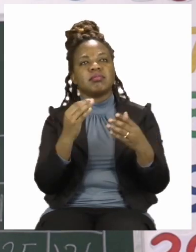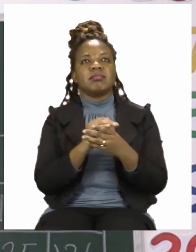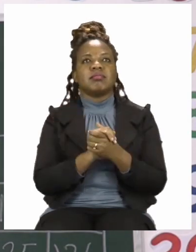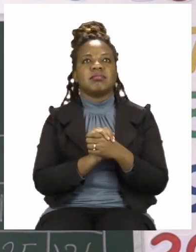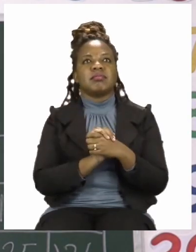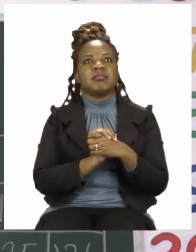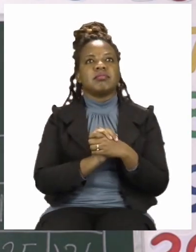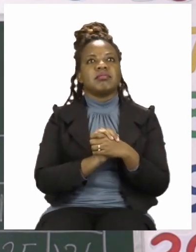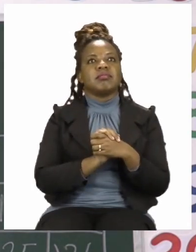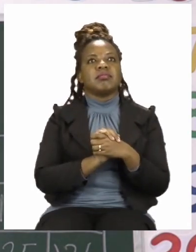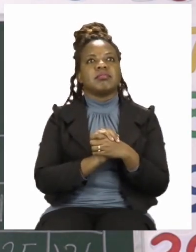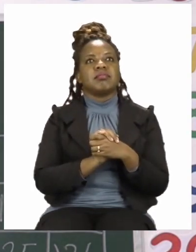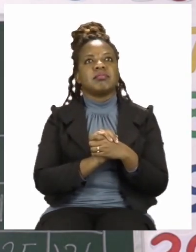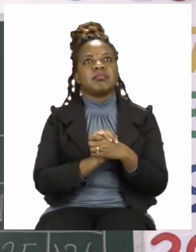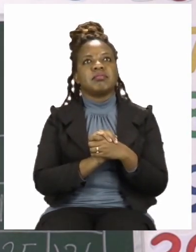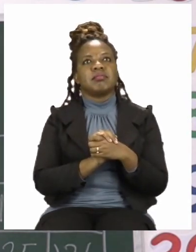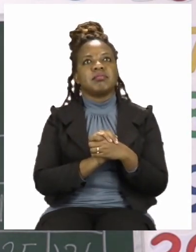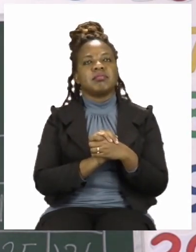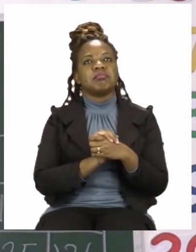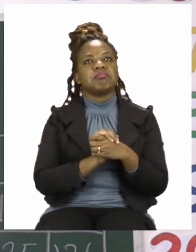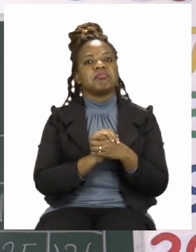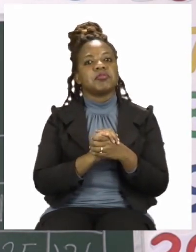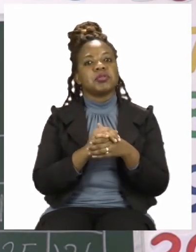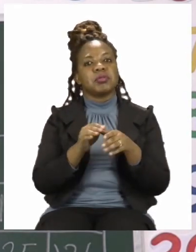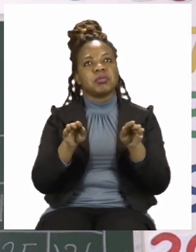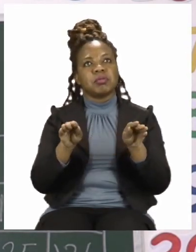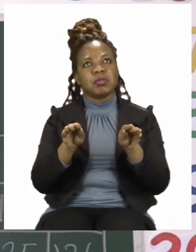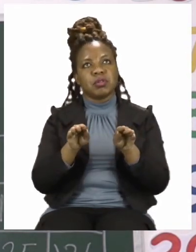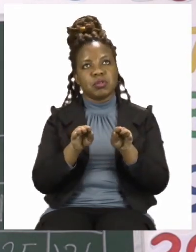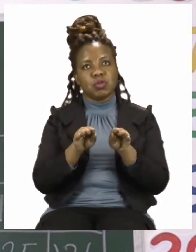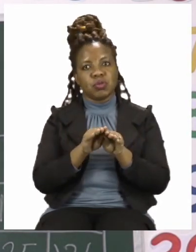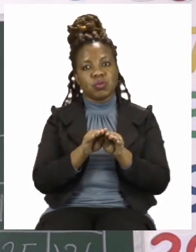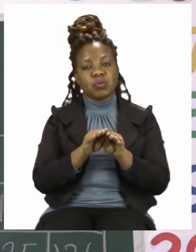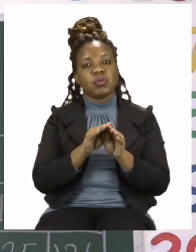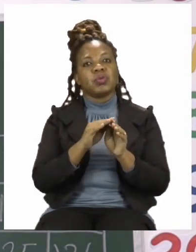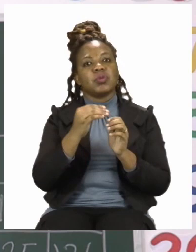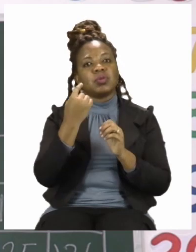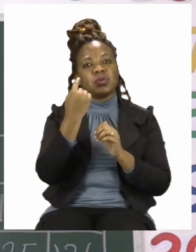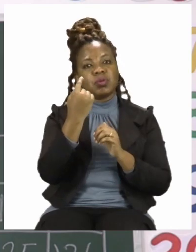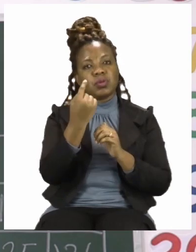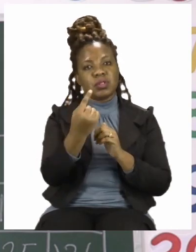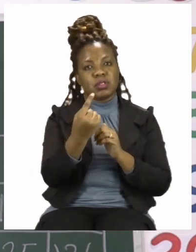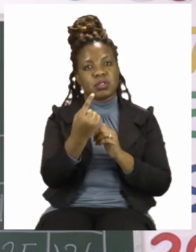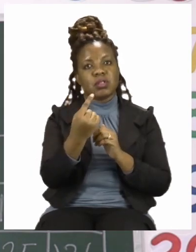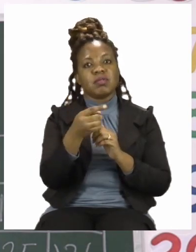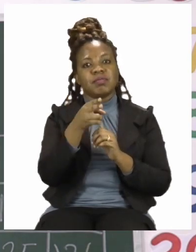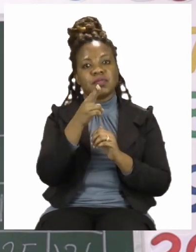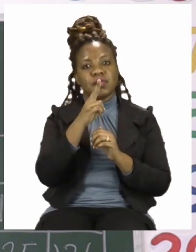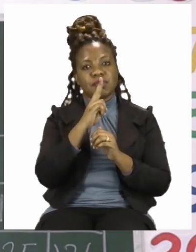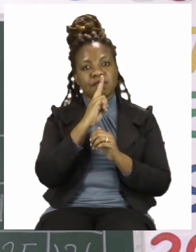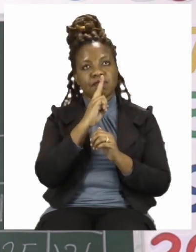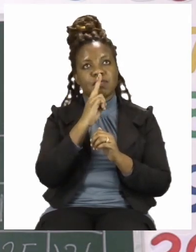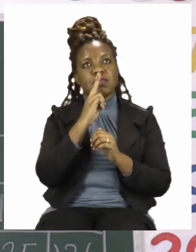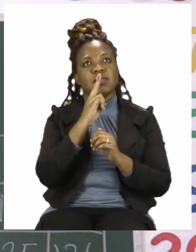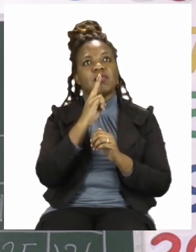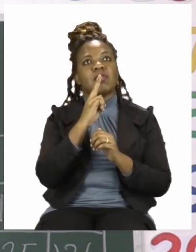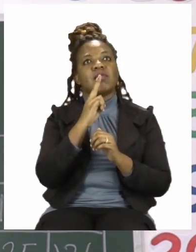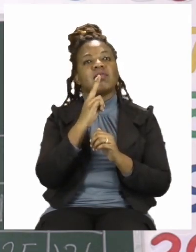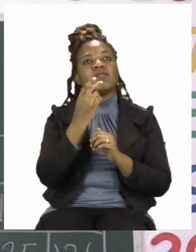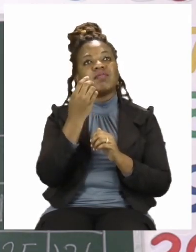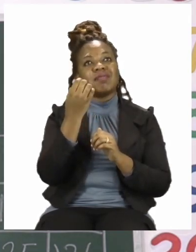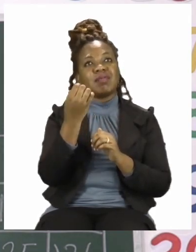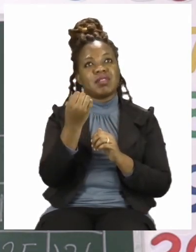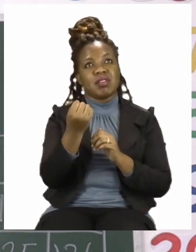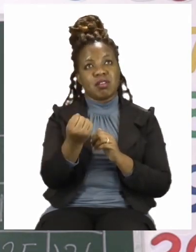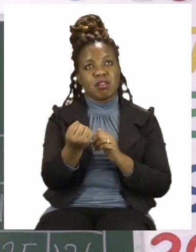please make sure that when you get your answer, you put the dollar sign. Now for E, this one is very special.